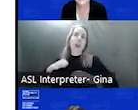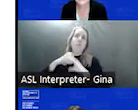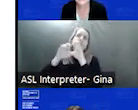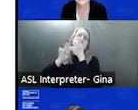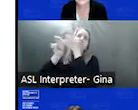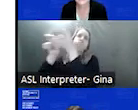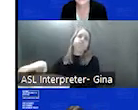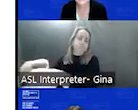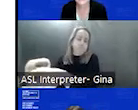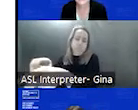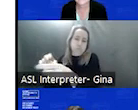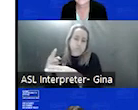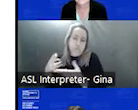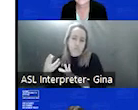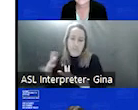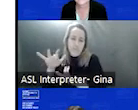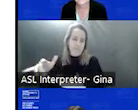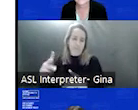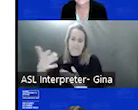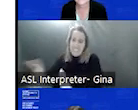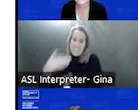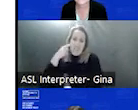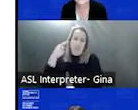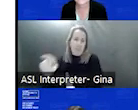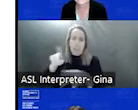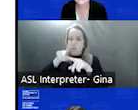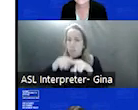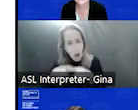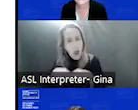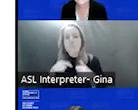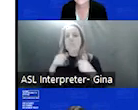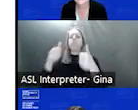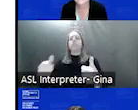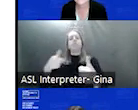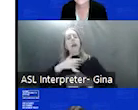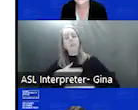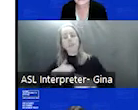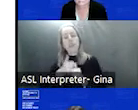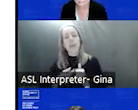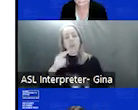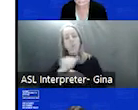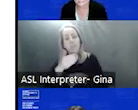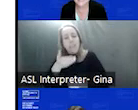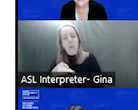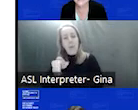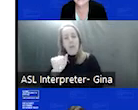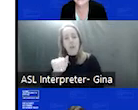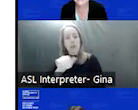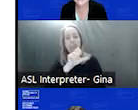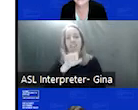convenient, super reliable. I really do appreciate everybody that works at the Port Authority of New York and New